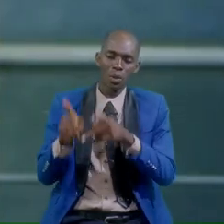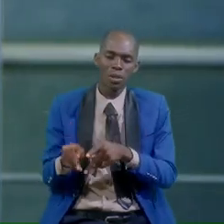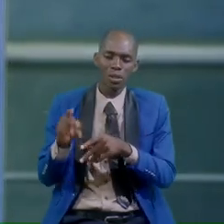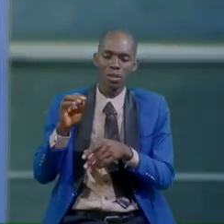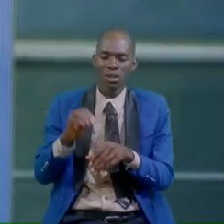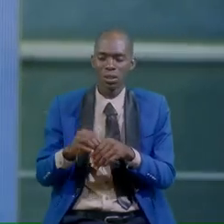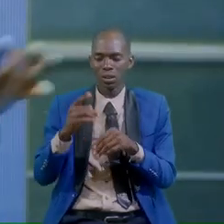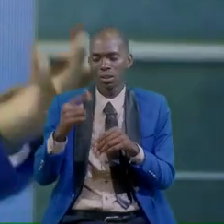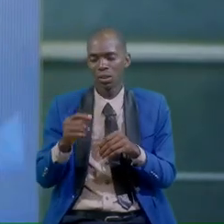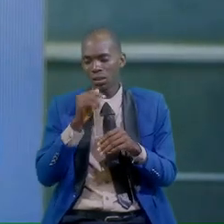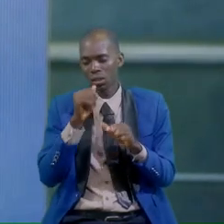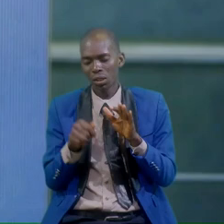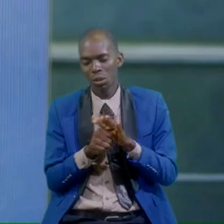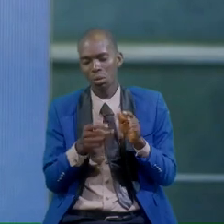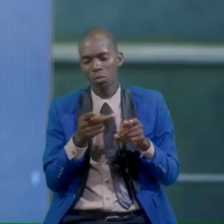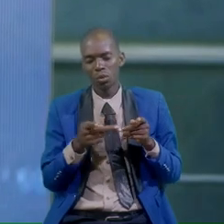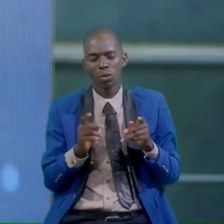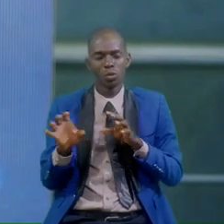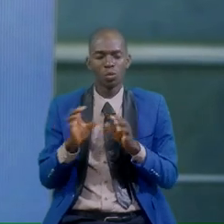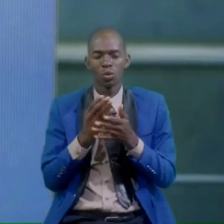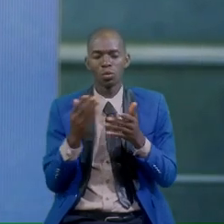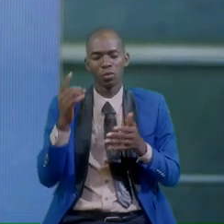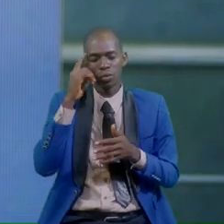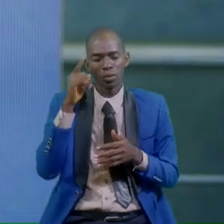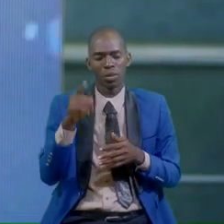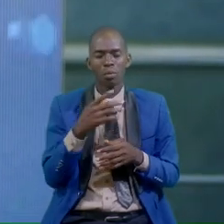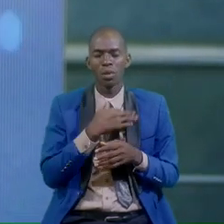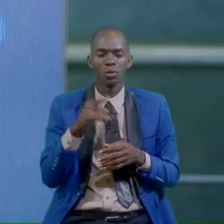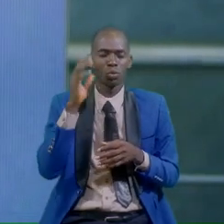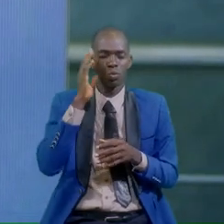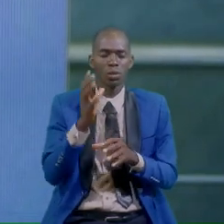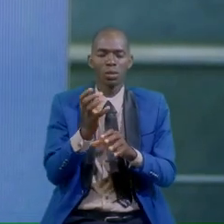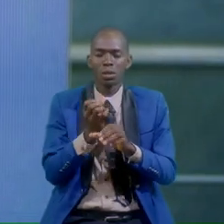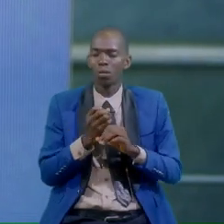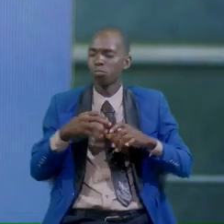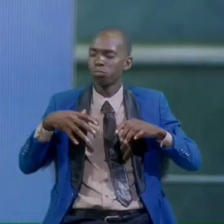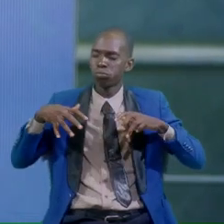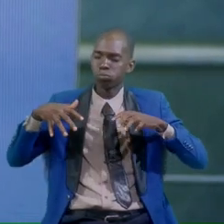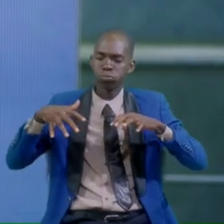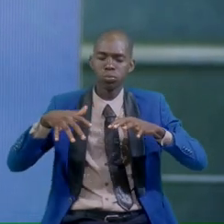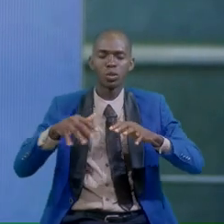for them. They'll have number. You lose your soul.